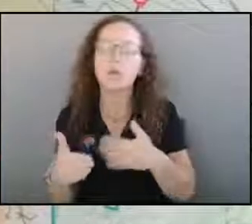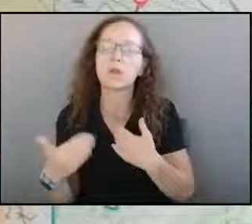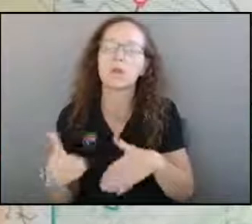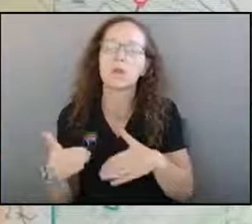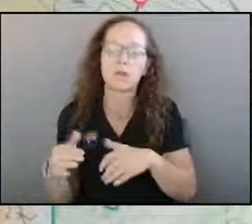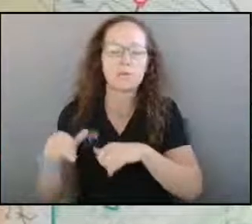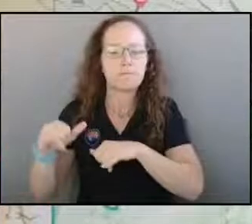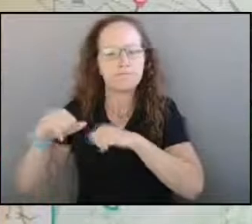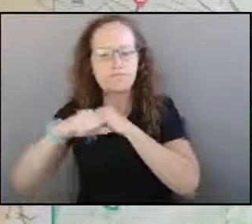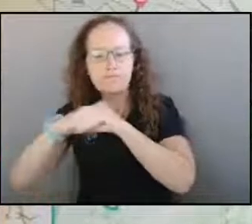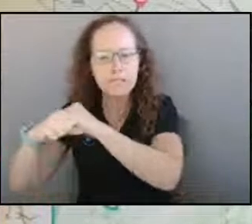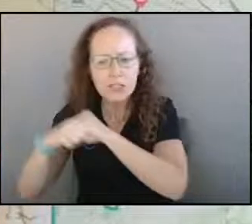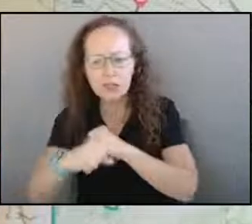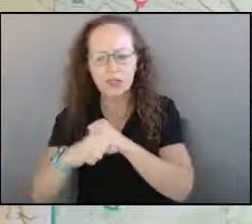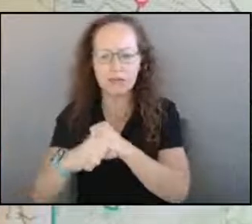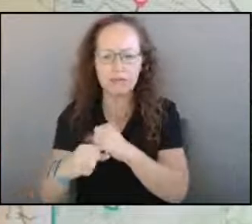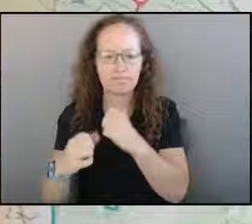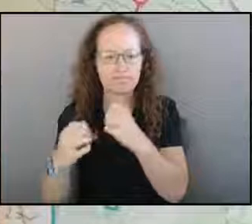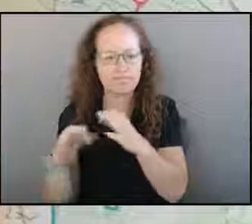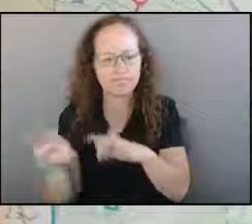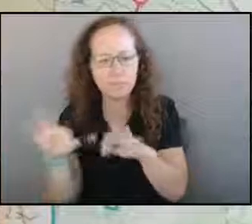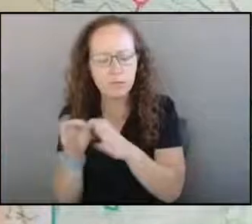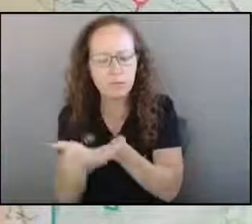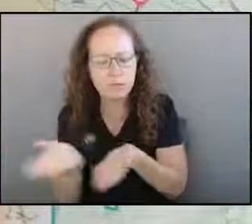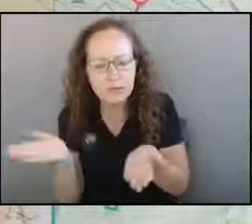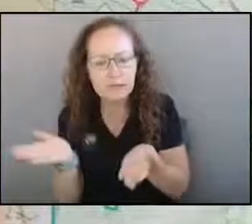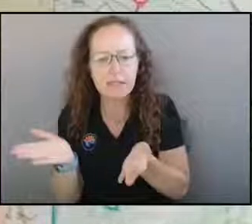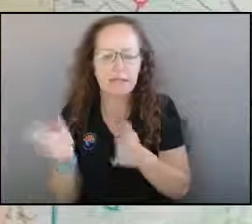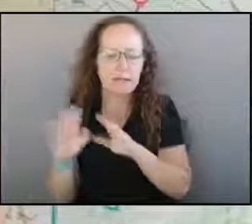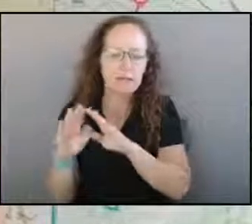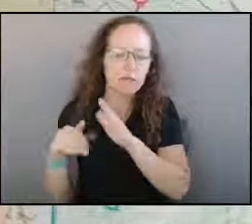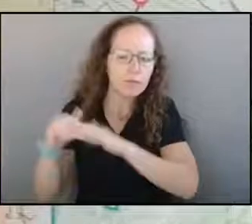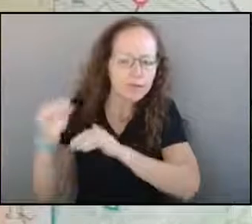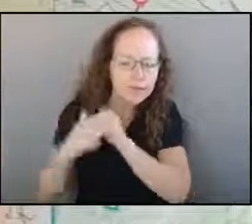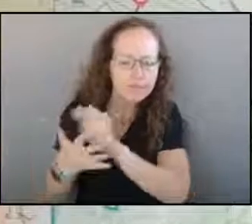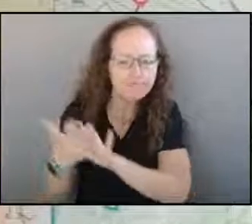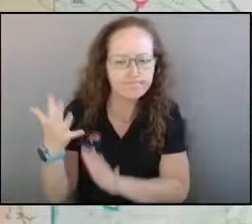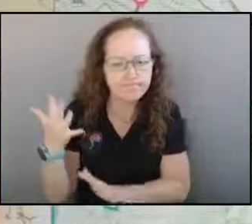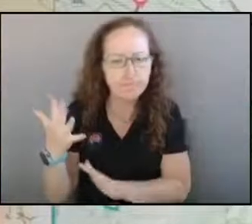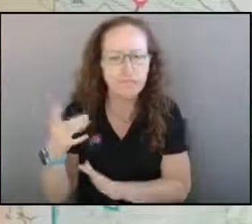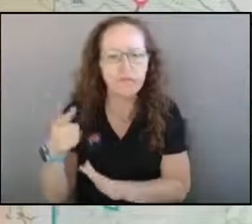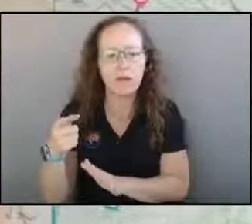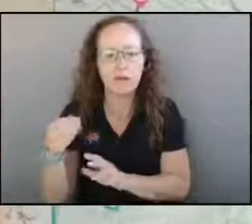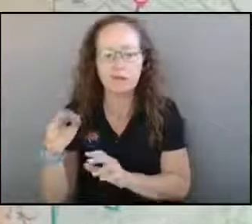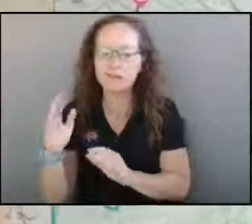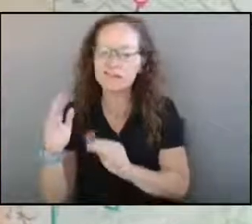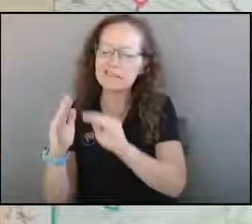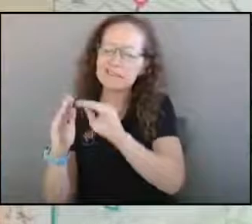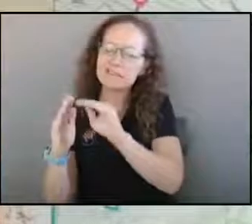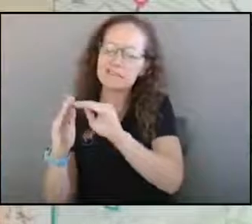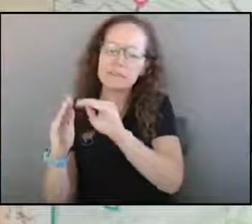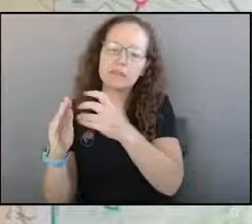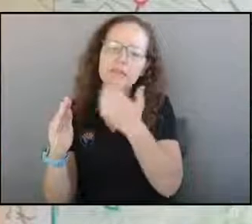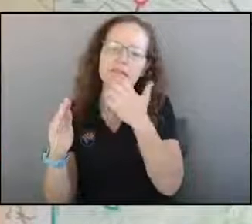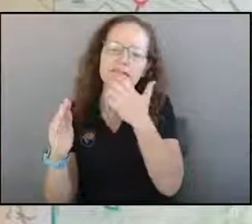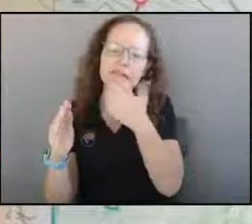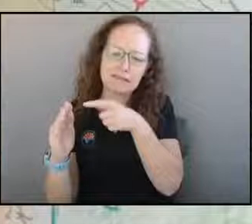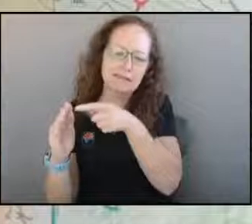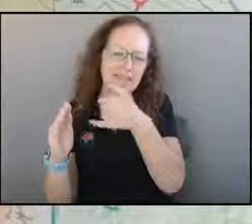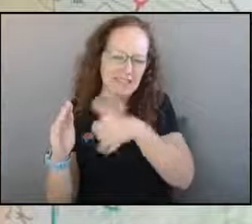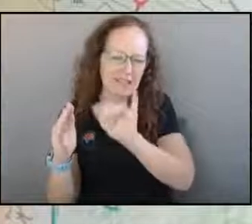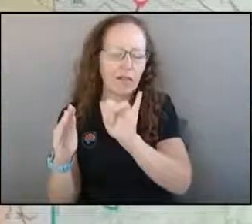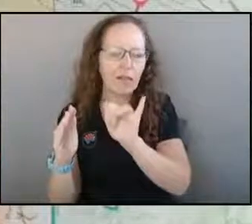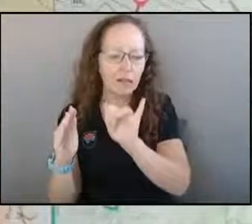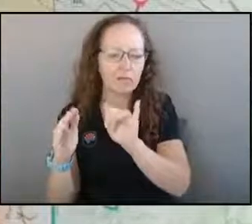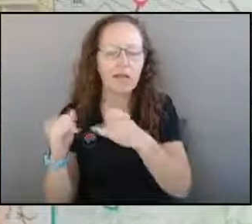area. Still some heat up in the most northern part of it up there, under some power lines in